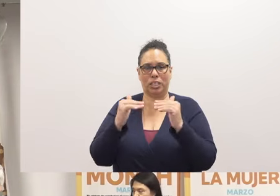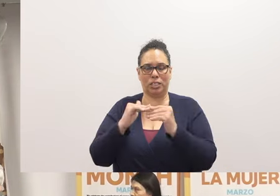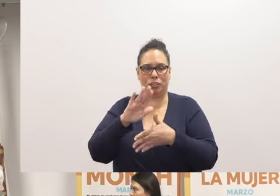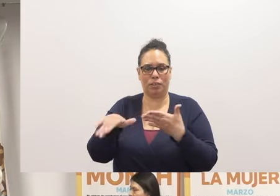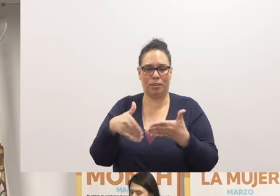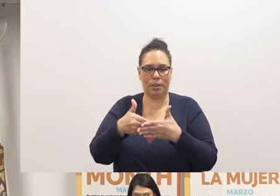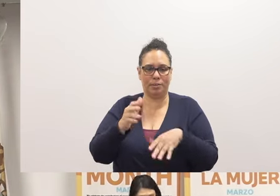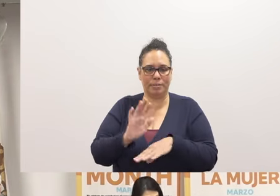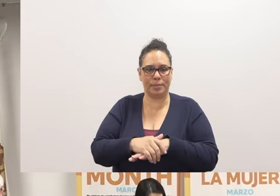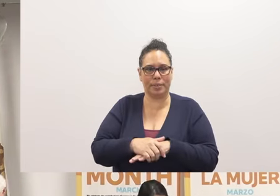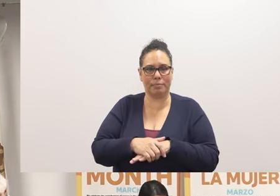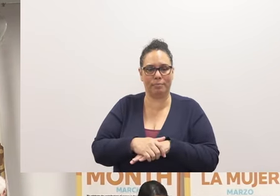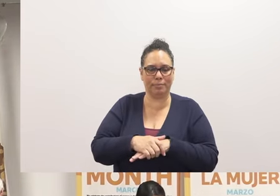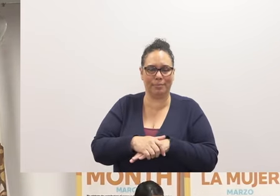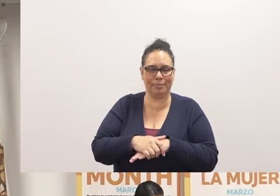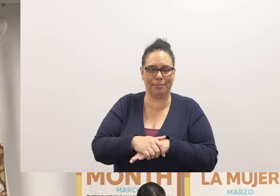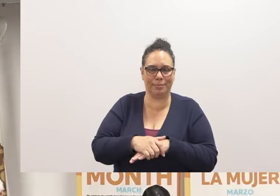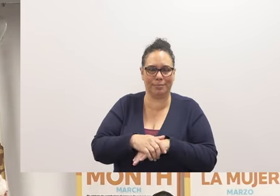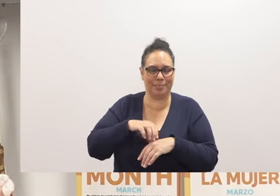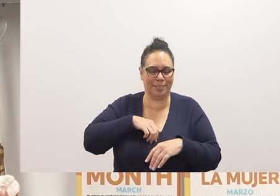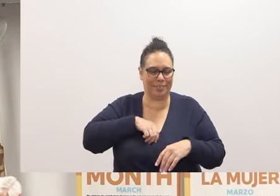justice for all.